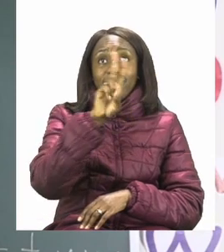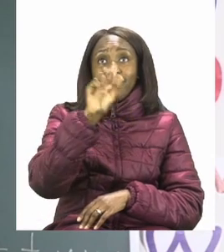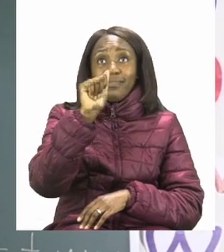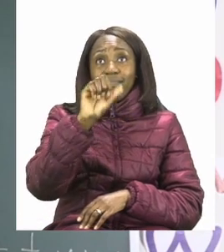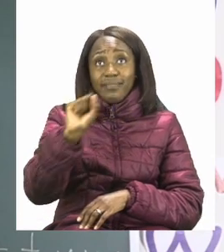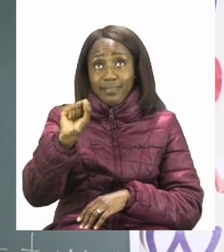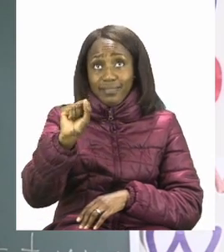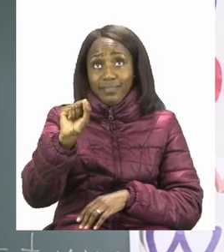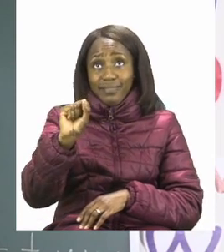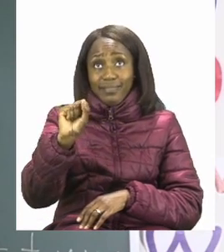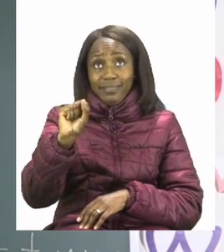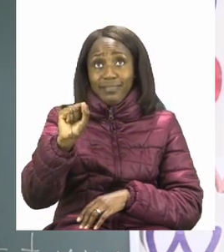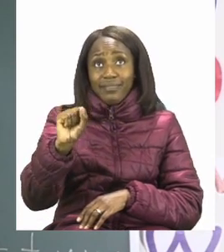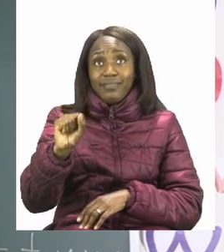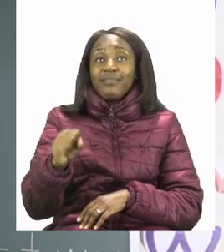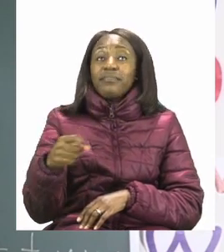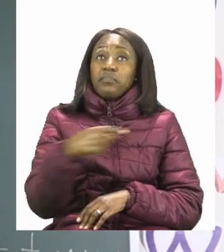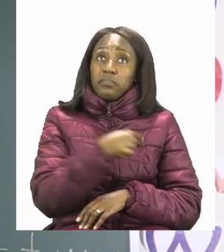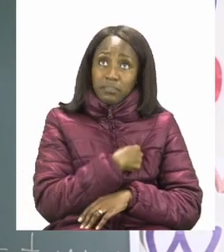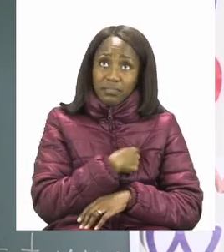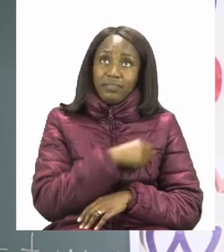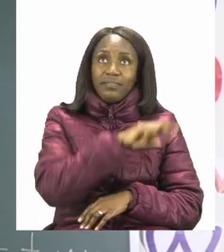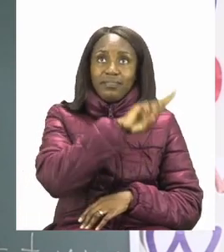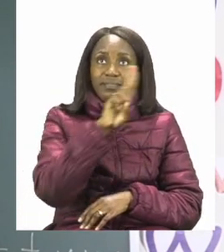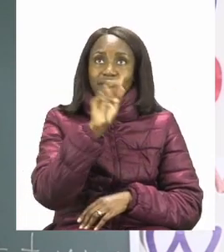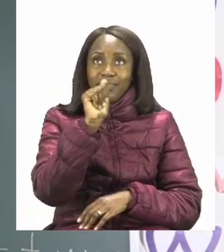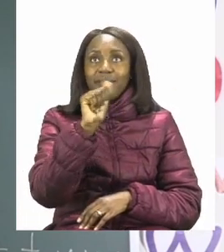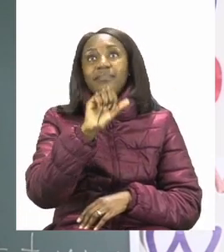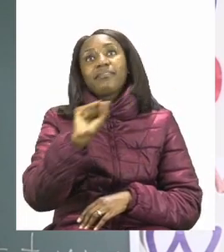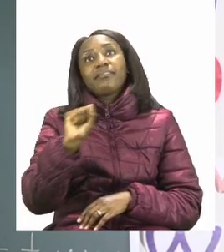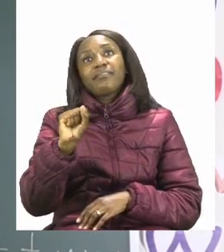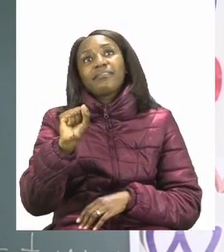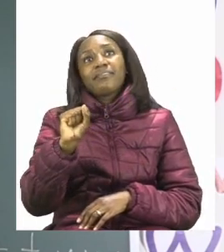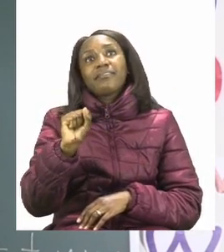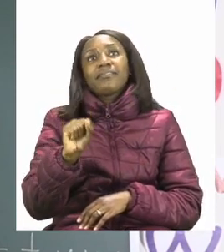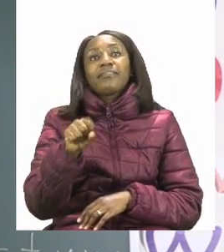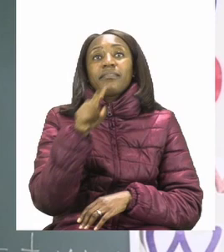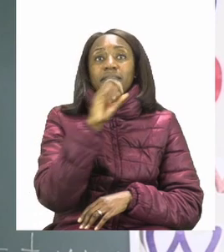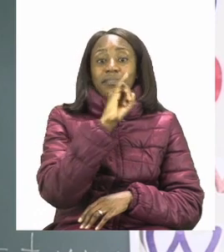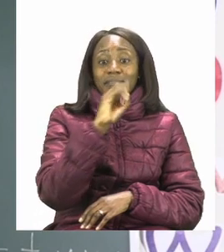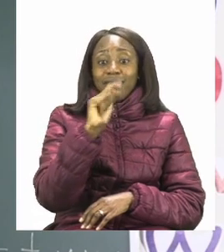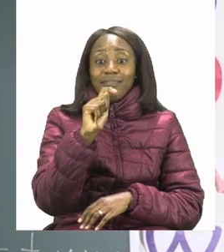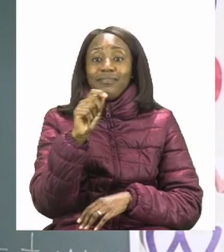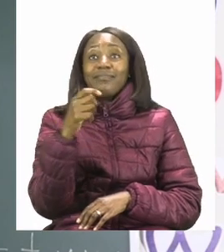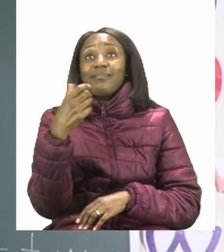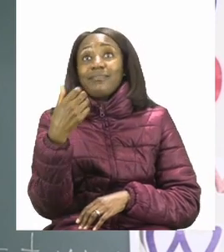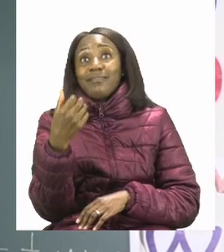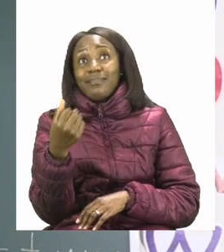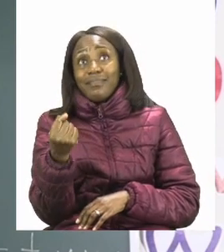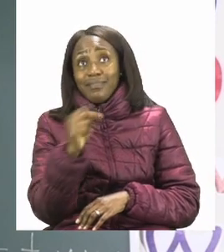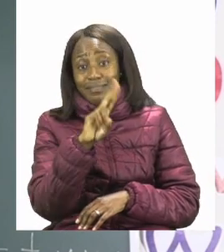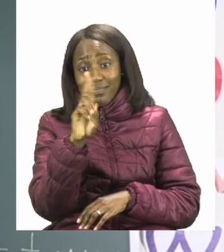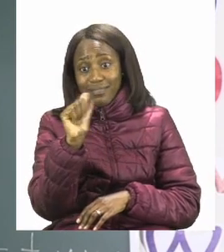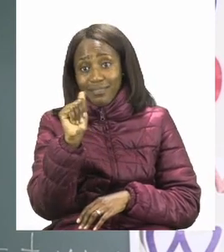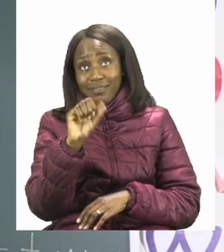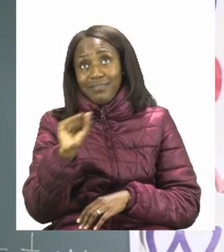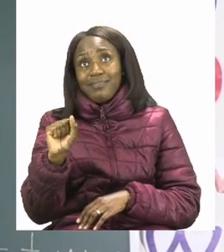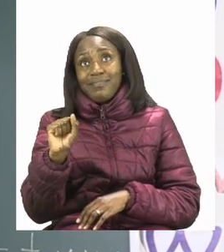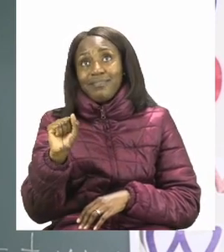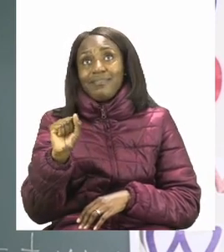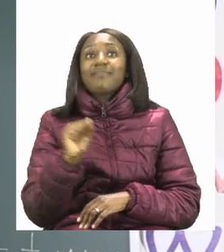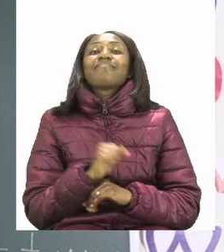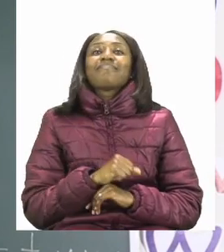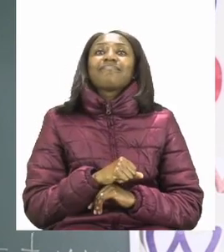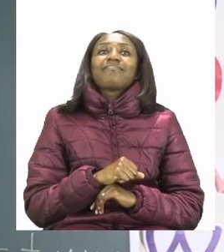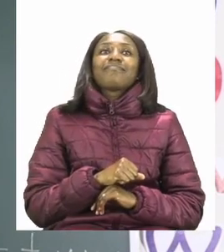he has, she has, it has.